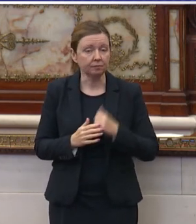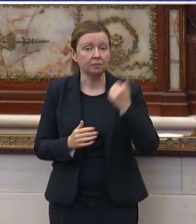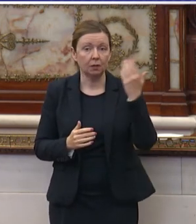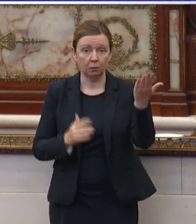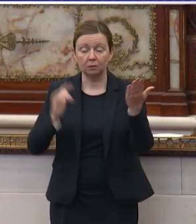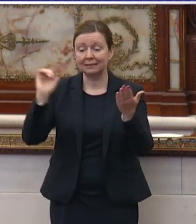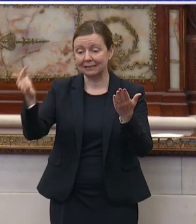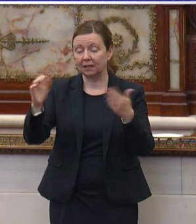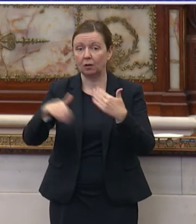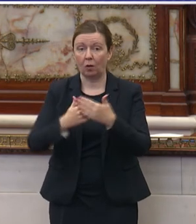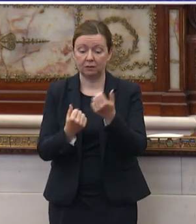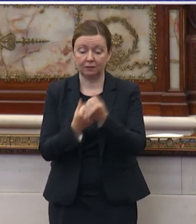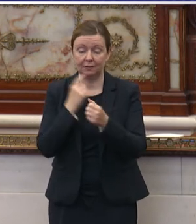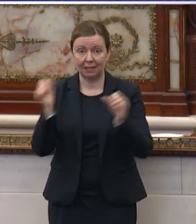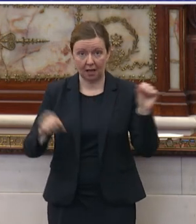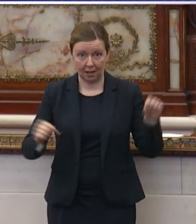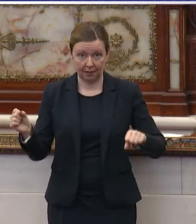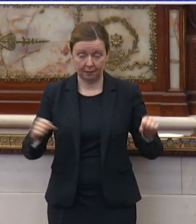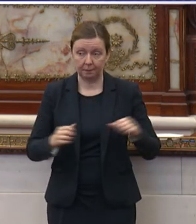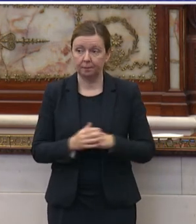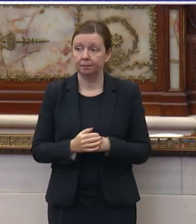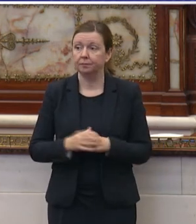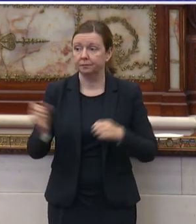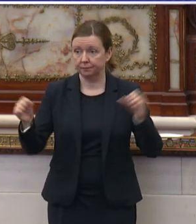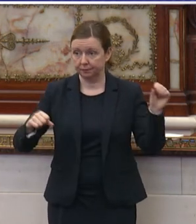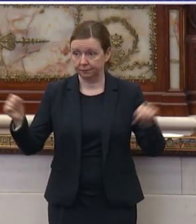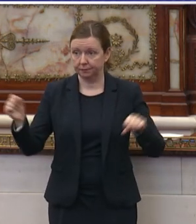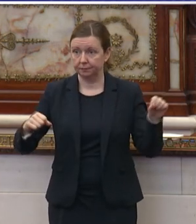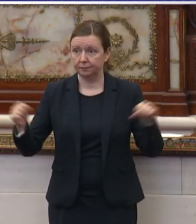and properly second. All those in favor indicate by saying aye. Aye.